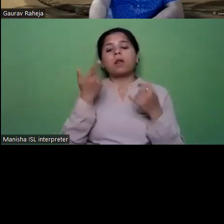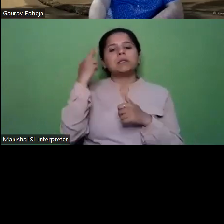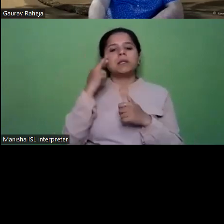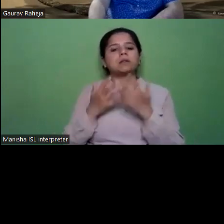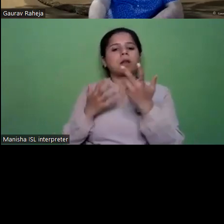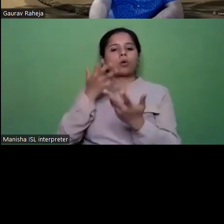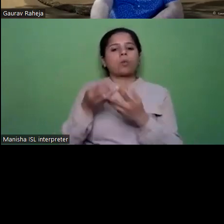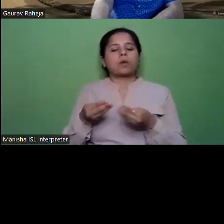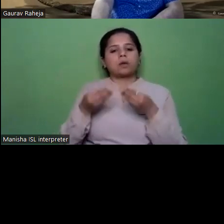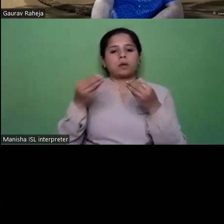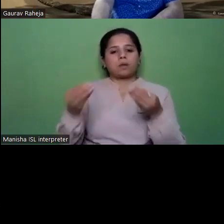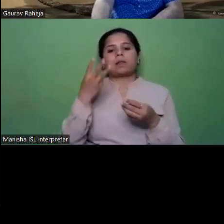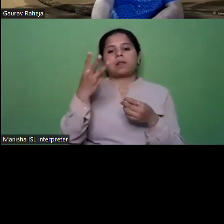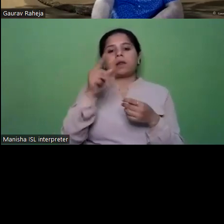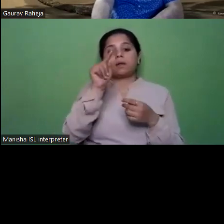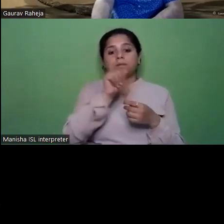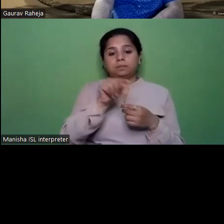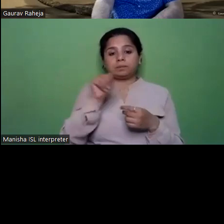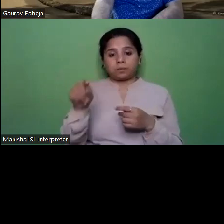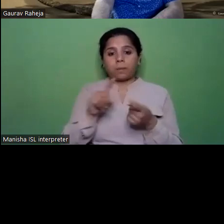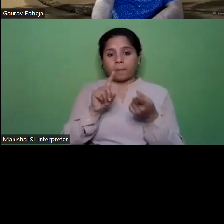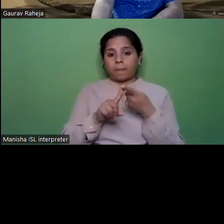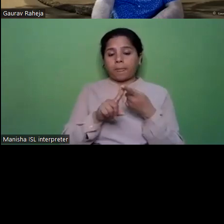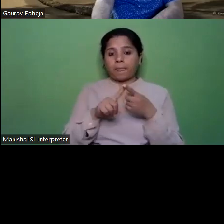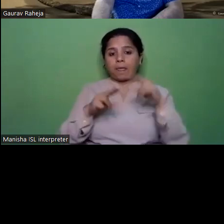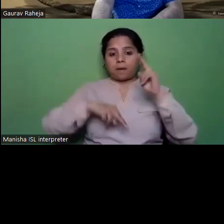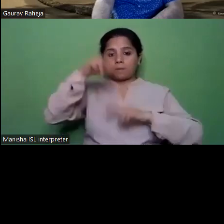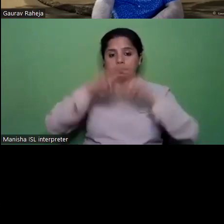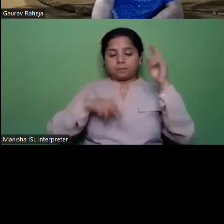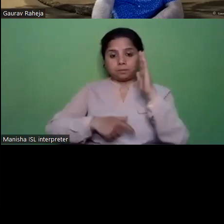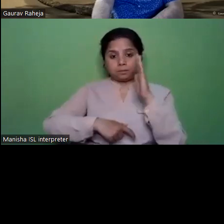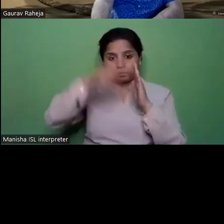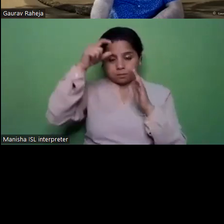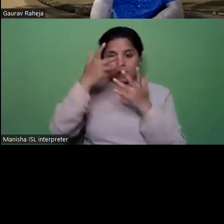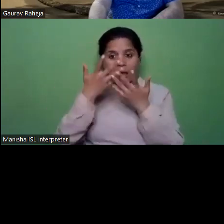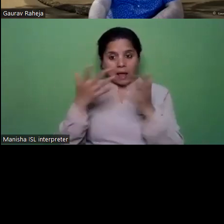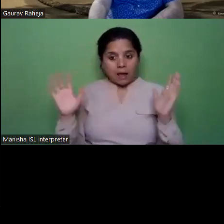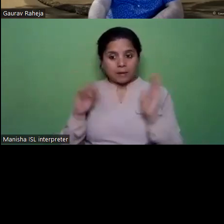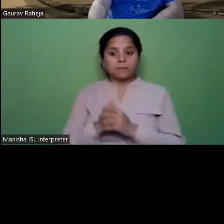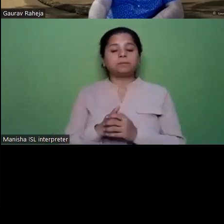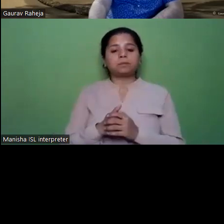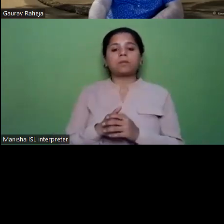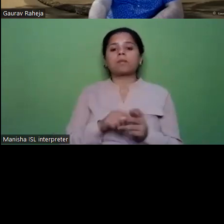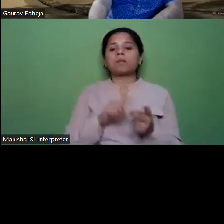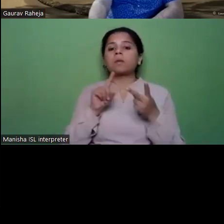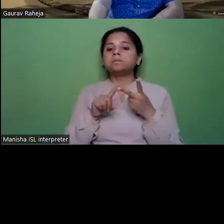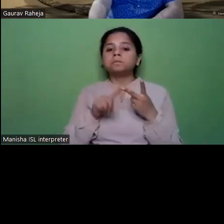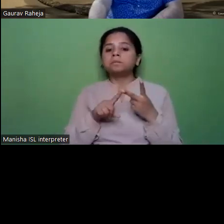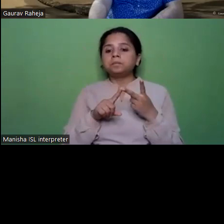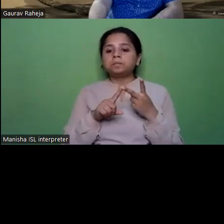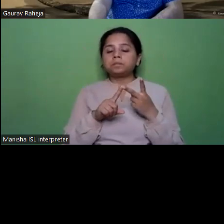accommodations in these three forms. One is the infrastructure or built environment. The second